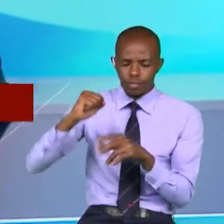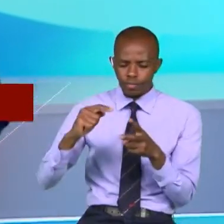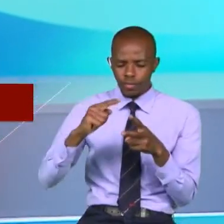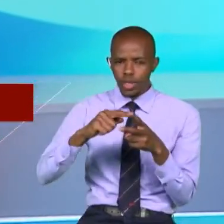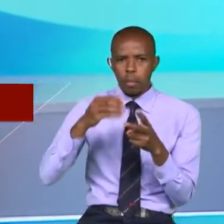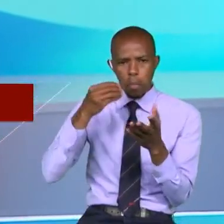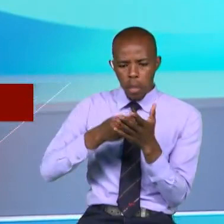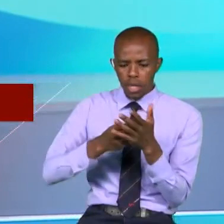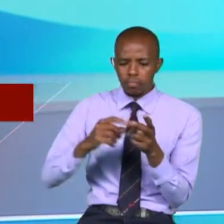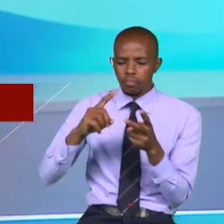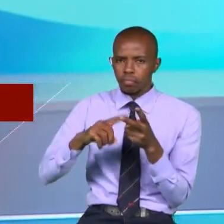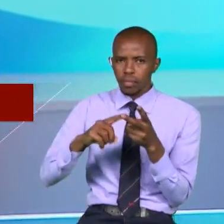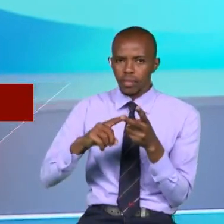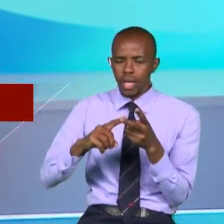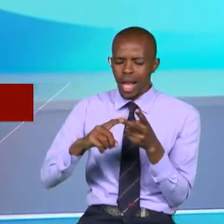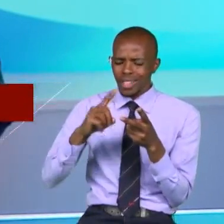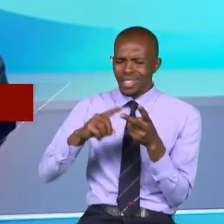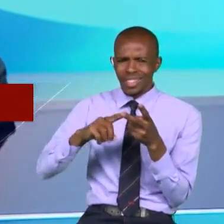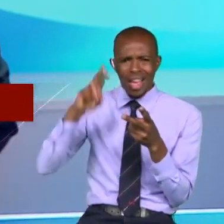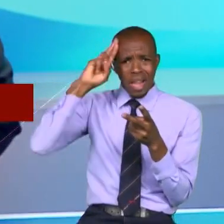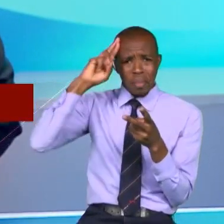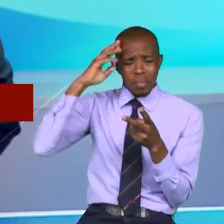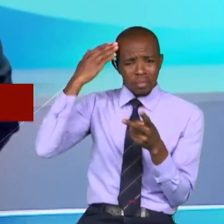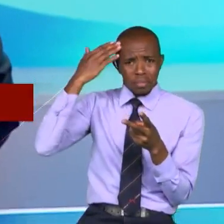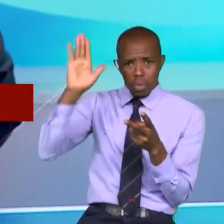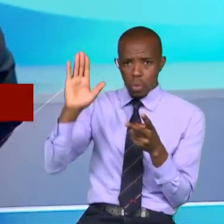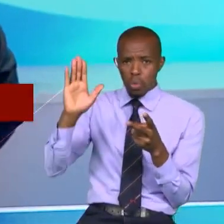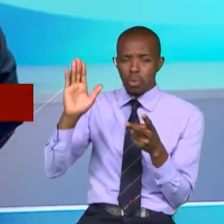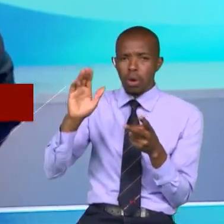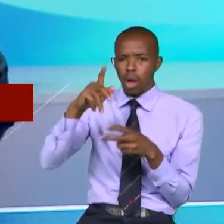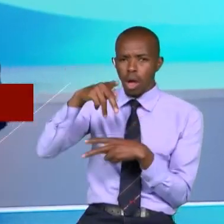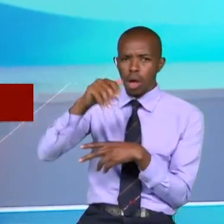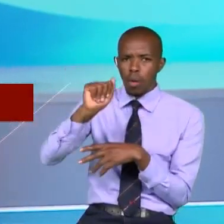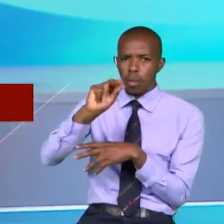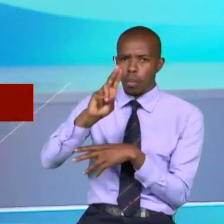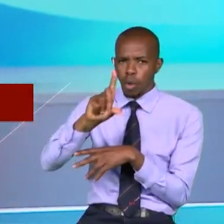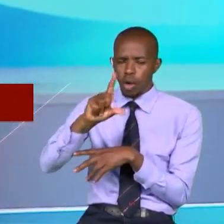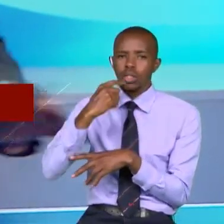is money. And I can't remember what the other one is, by Paul